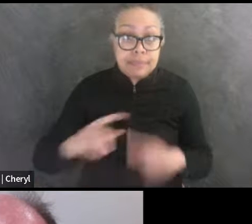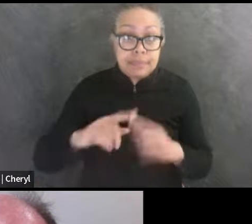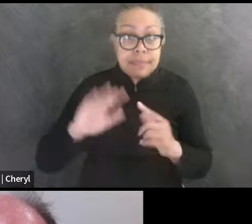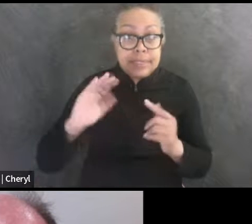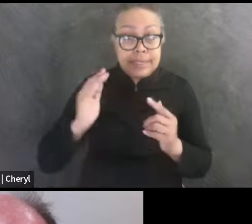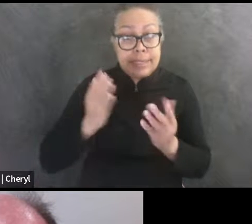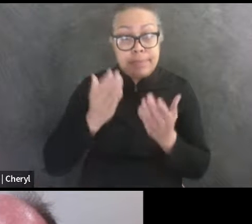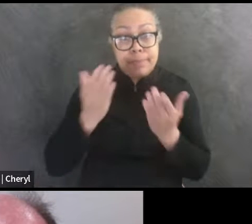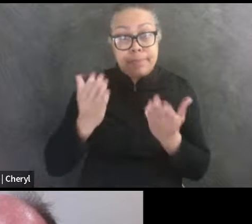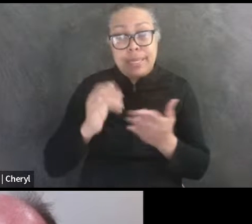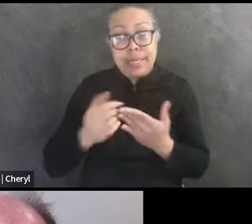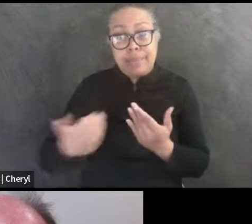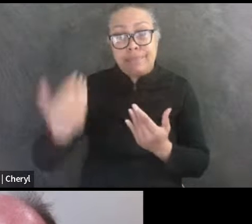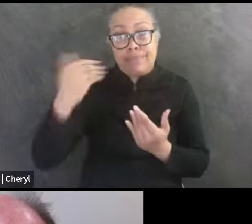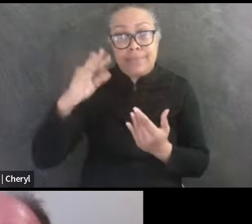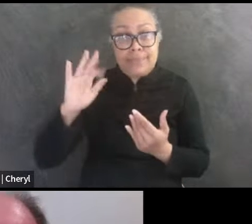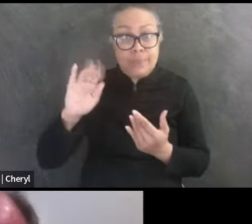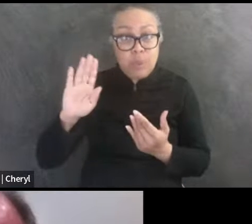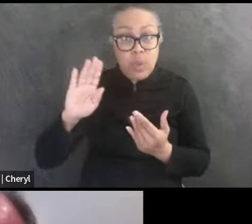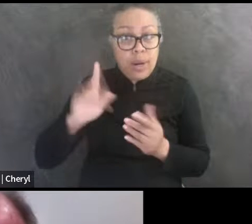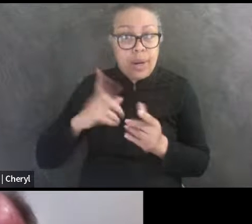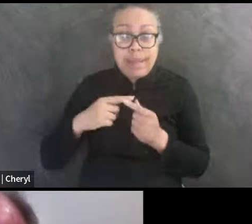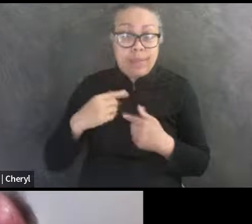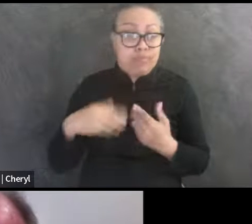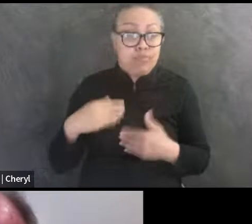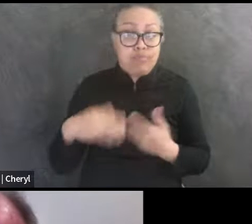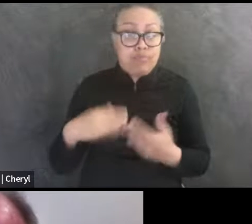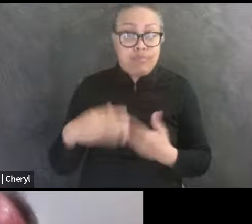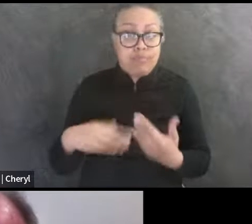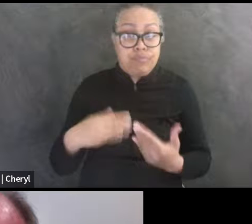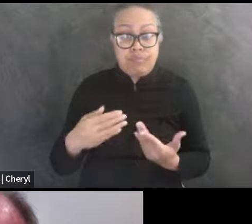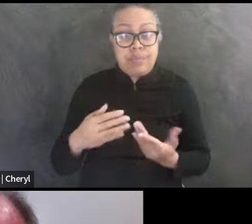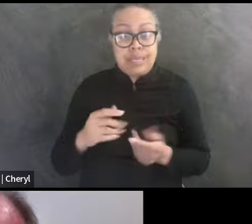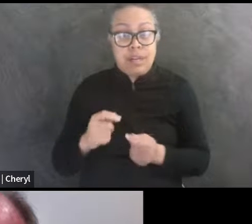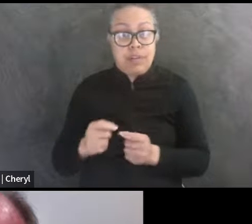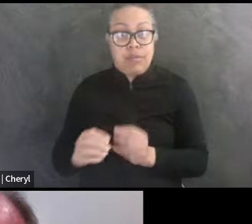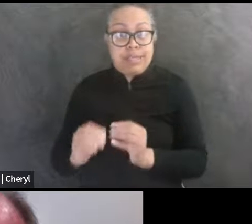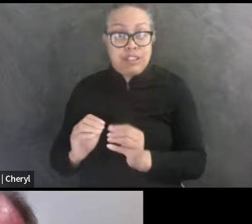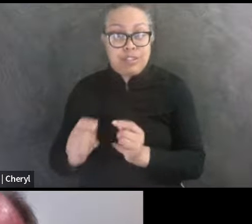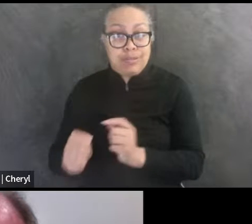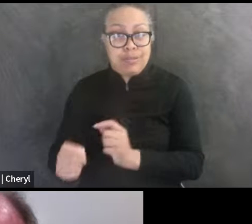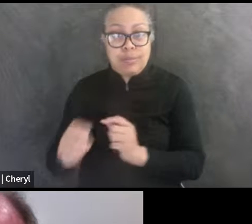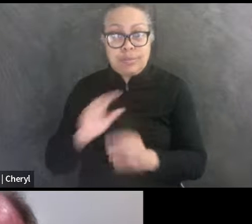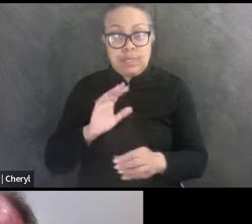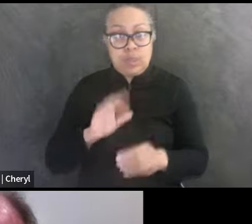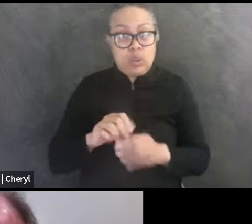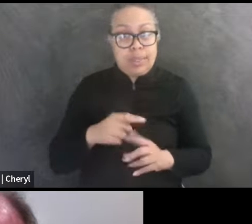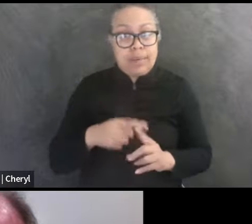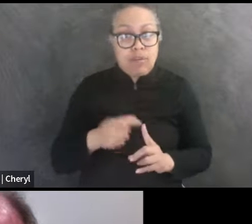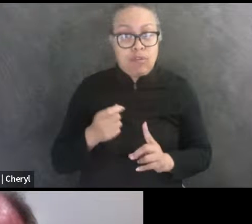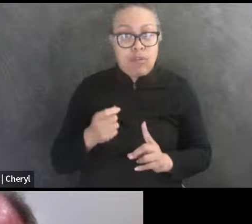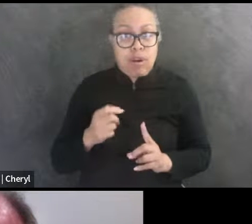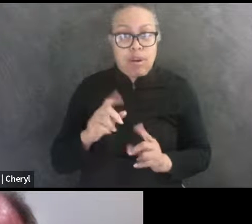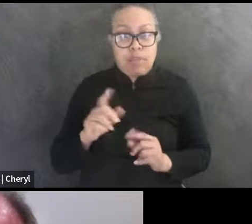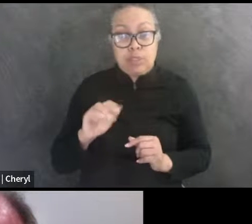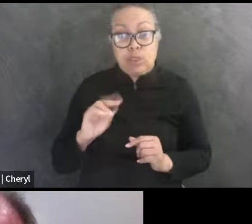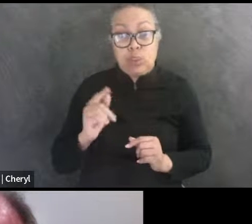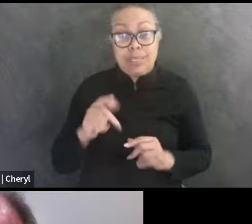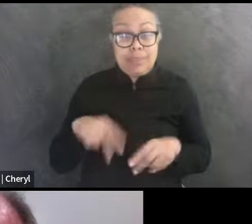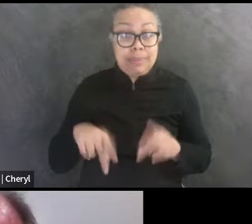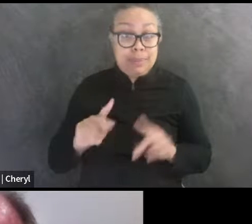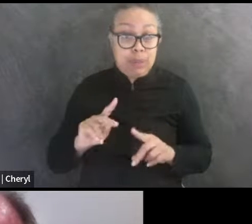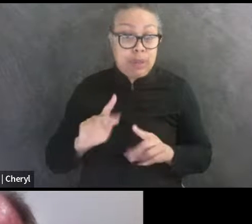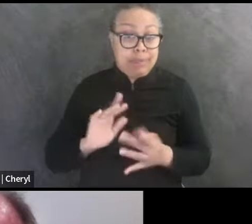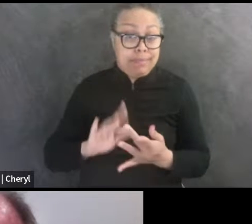February, and they've just been going through and getting comments for correction, including from the zoning reviewer.